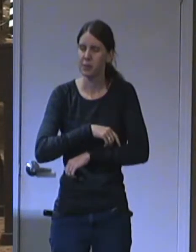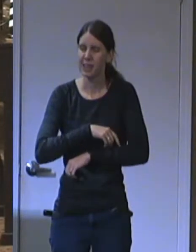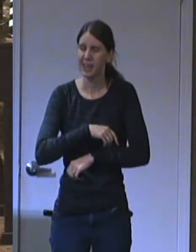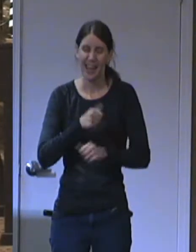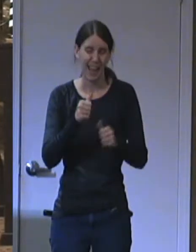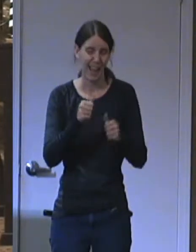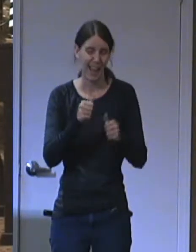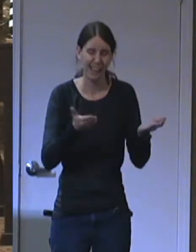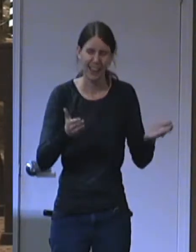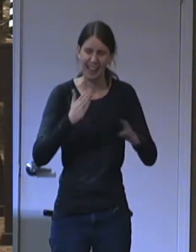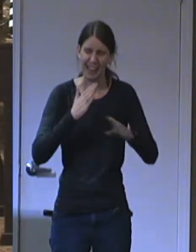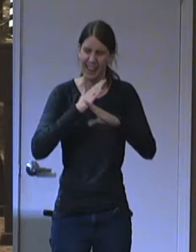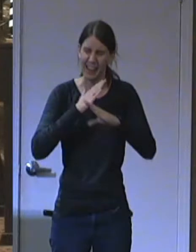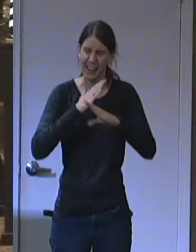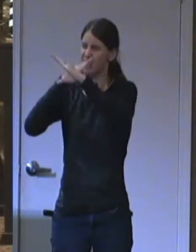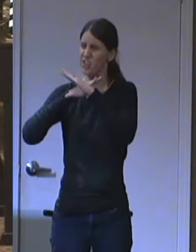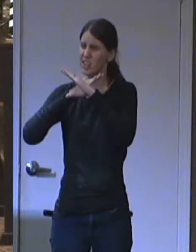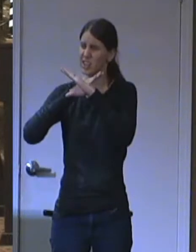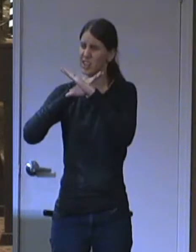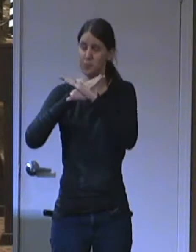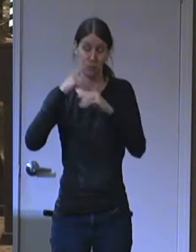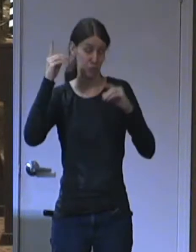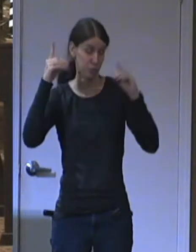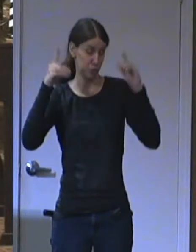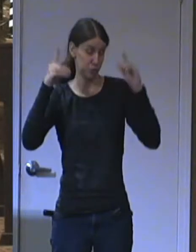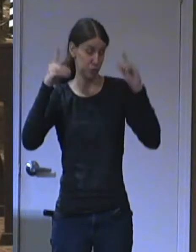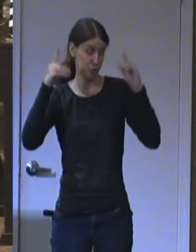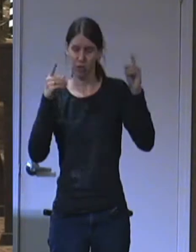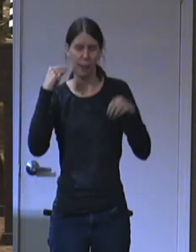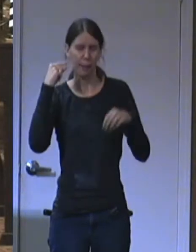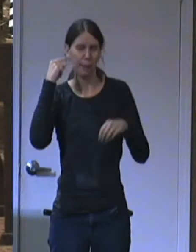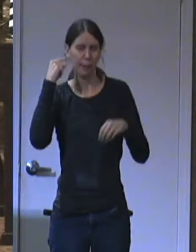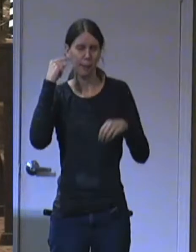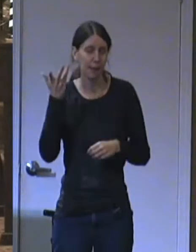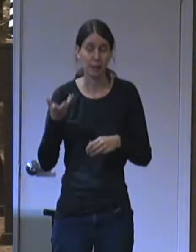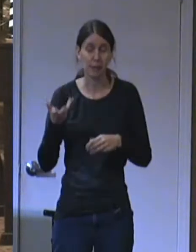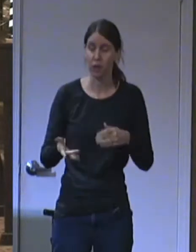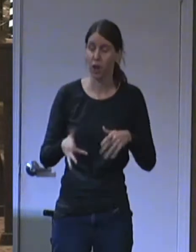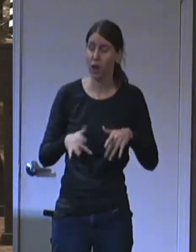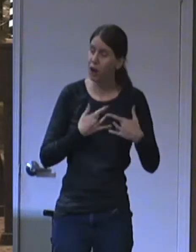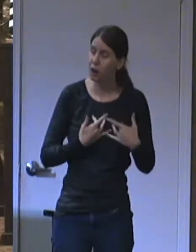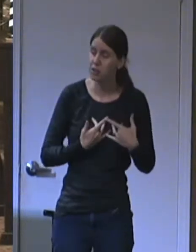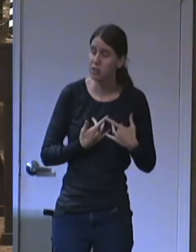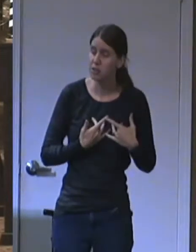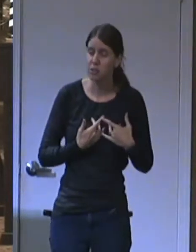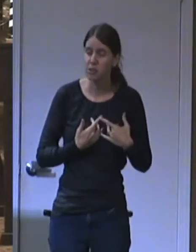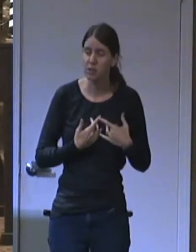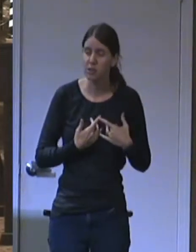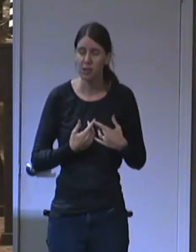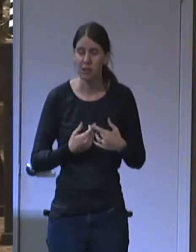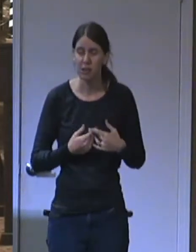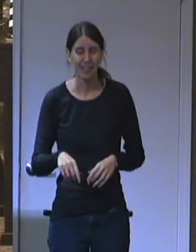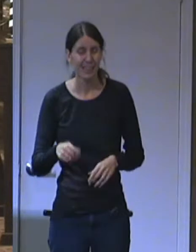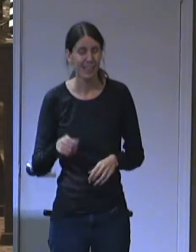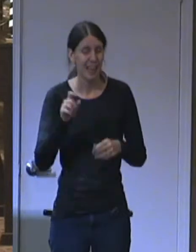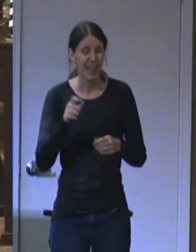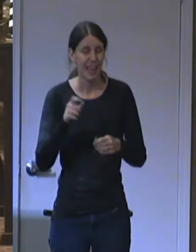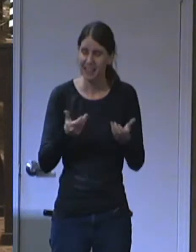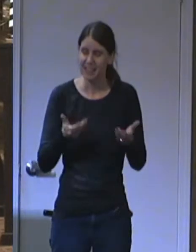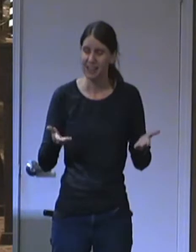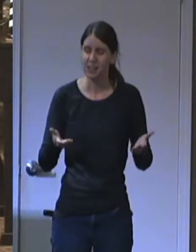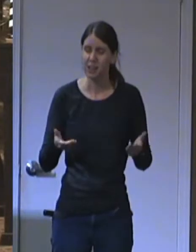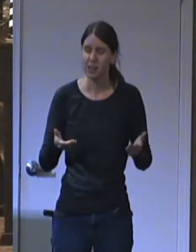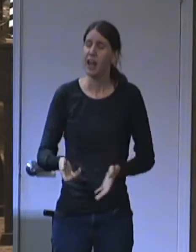those hindrances, those things that would distract, Lord, whether they're in our minds and our hearts or if they're in the environment. Lord, help us to